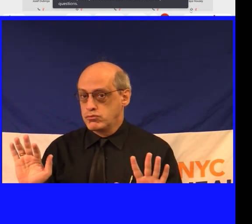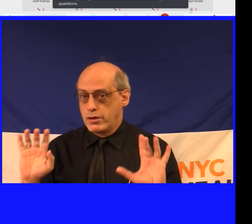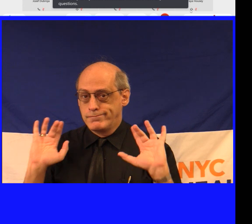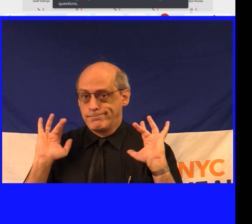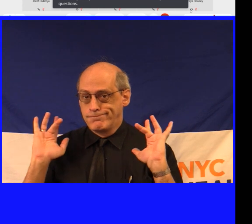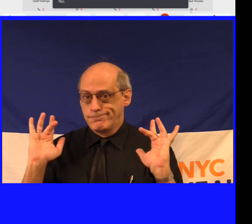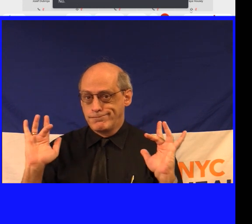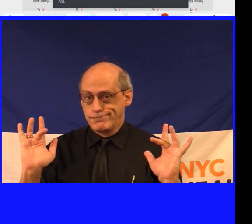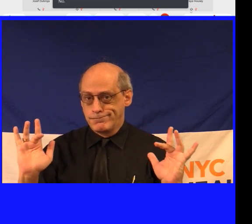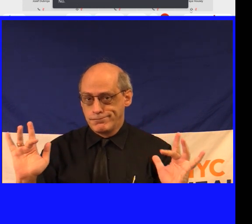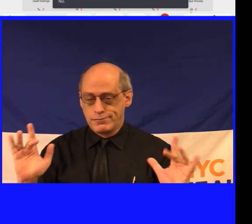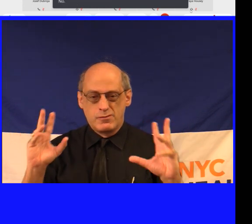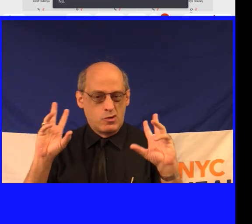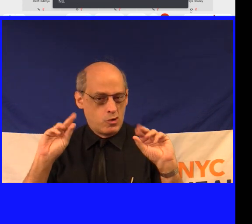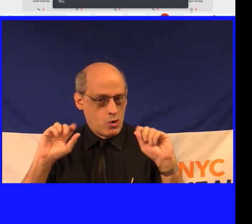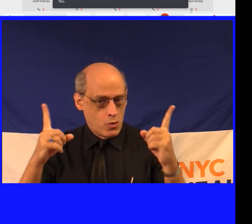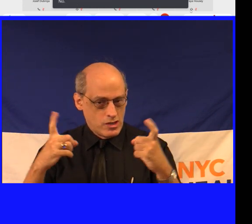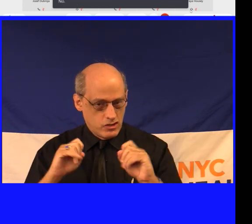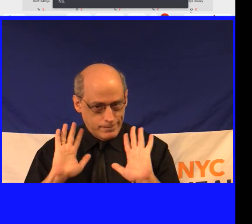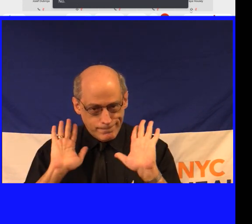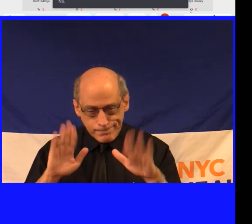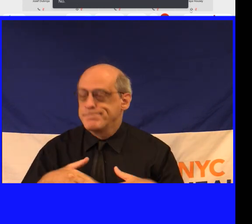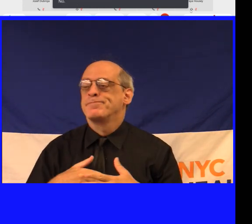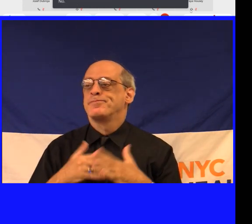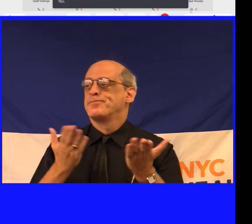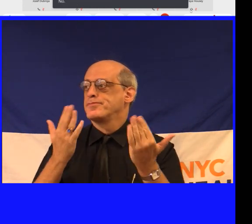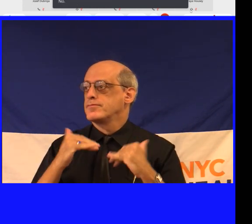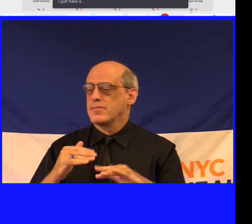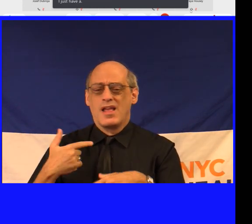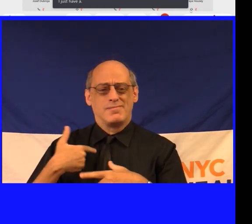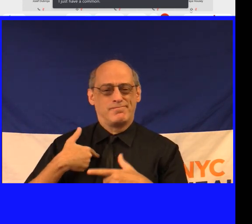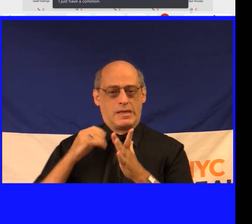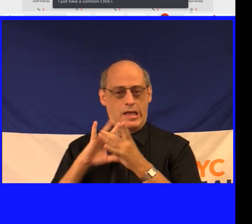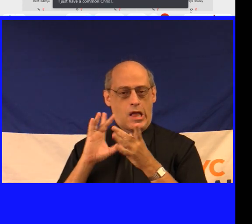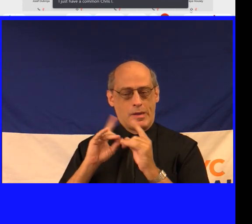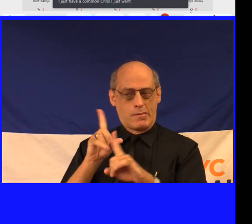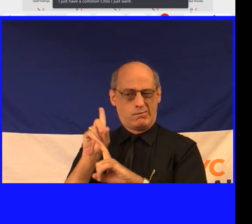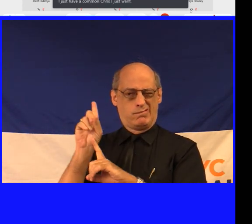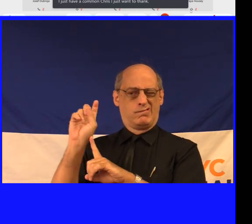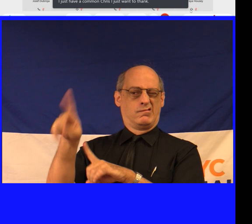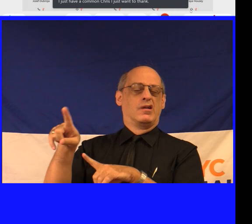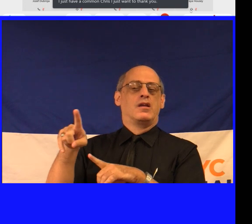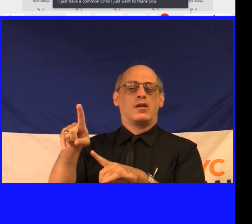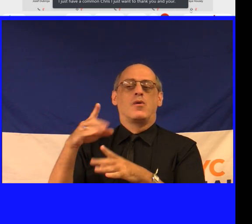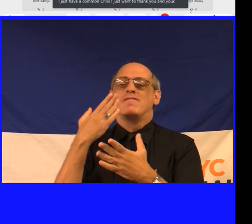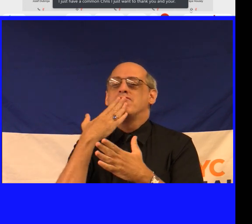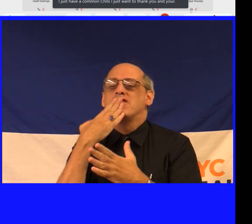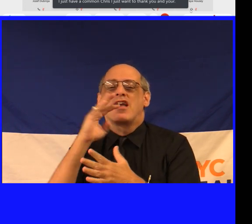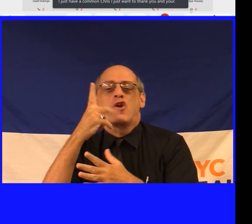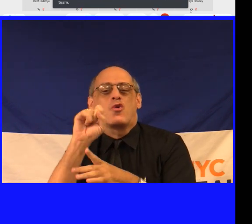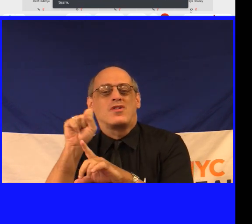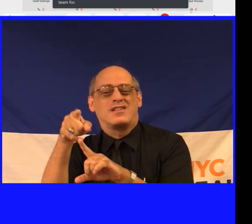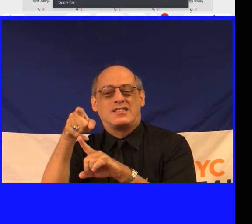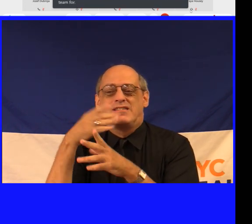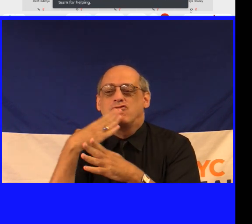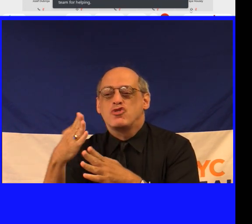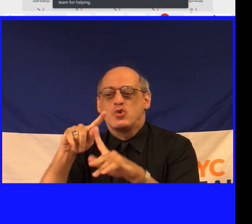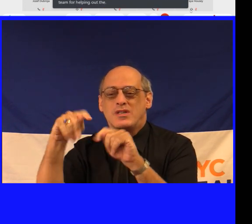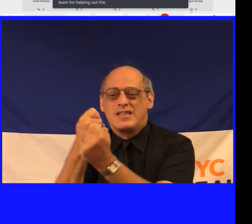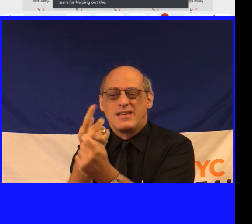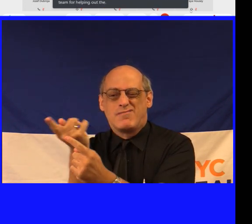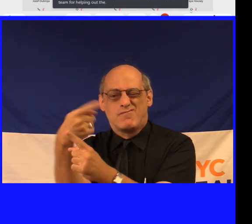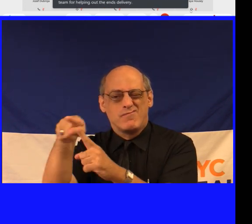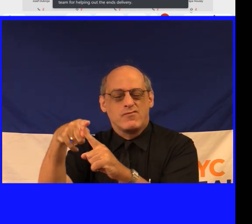No. Okay. I just have a comment, Chris. I just want to thank you and your team for helping out the